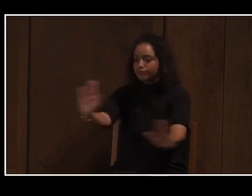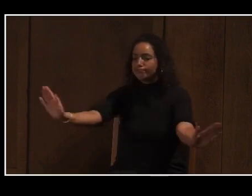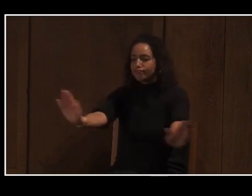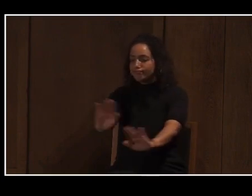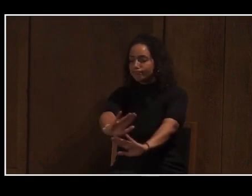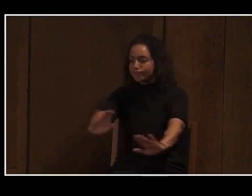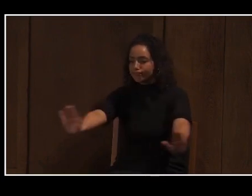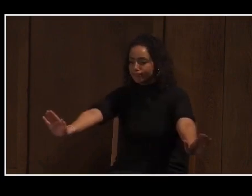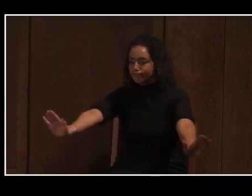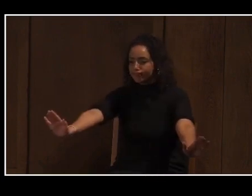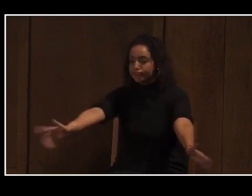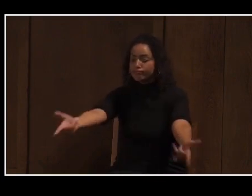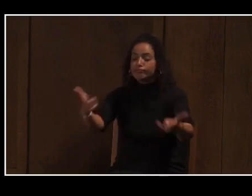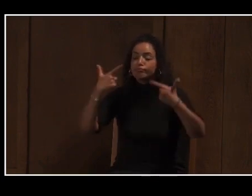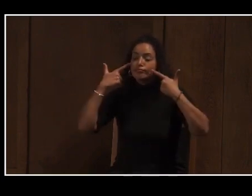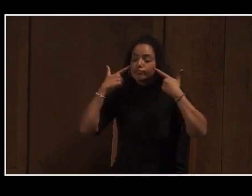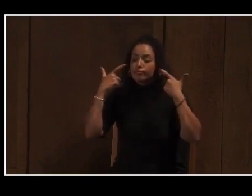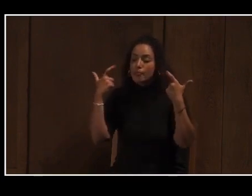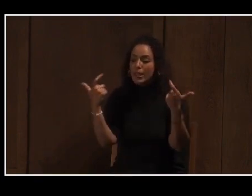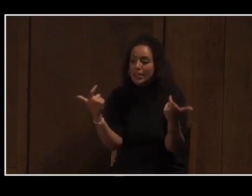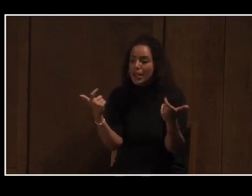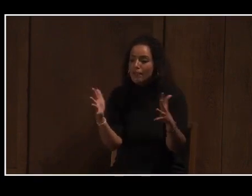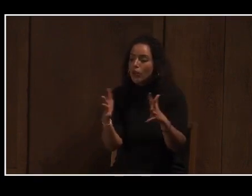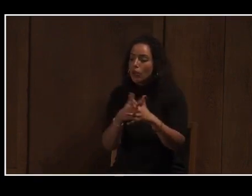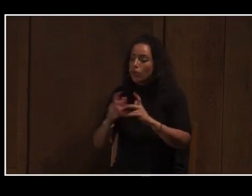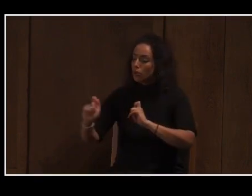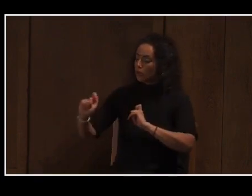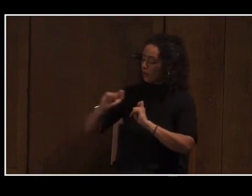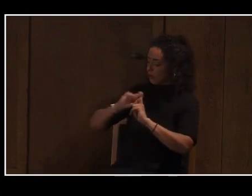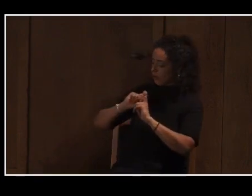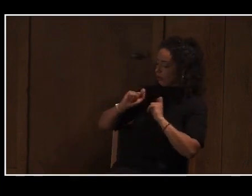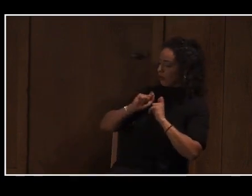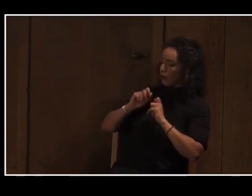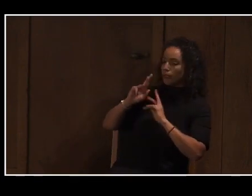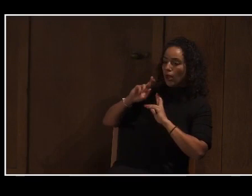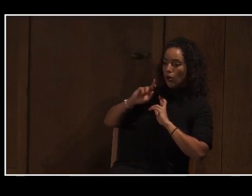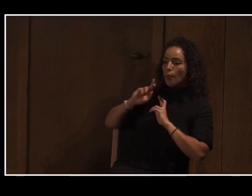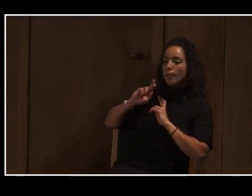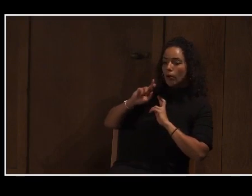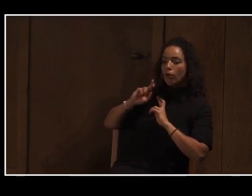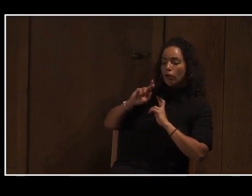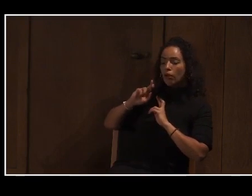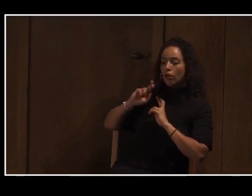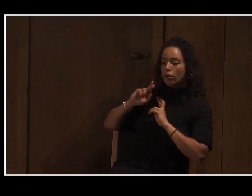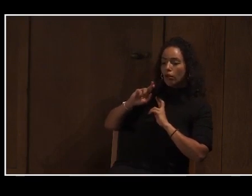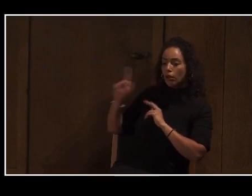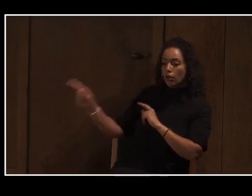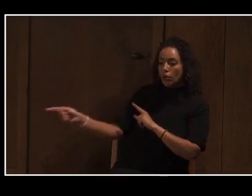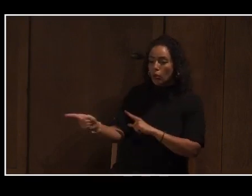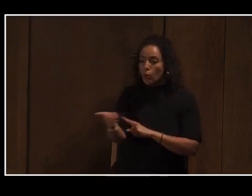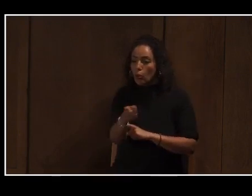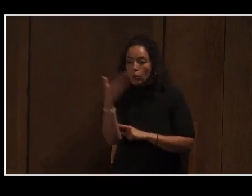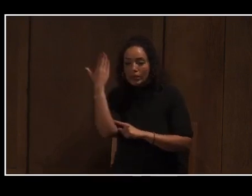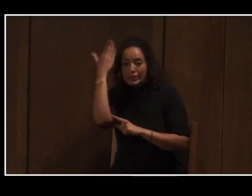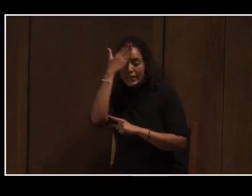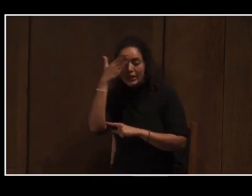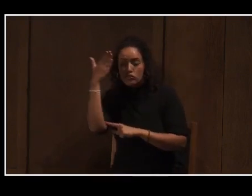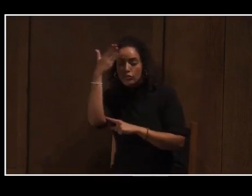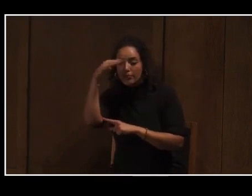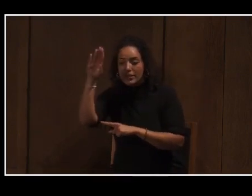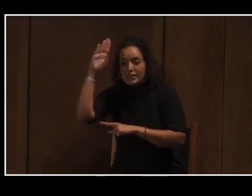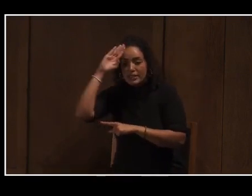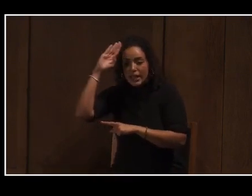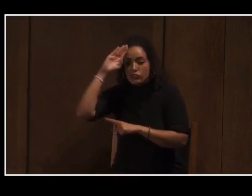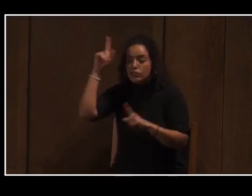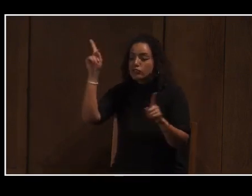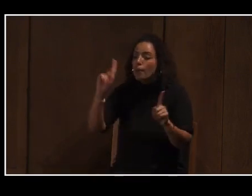be careful who you let regulate your hope. Liberation is after you. And all dreaming is dangerous to those who benefit from